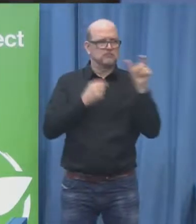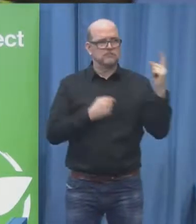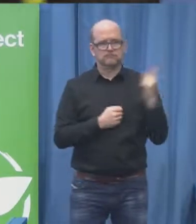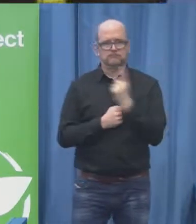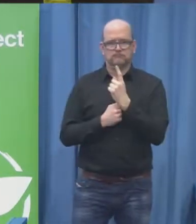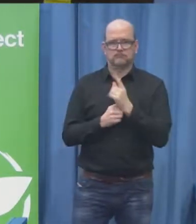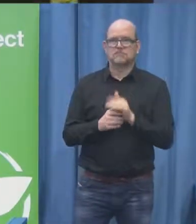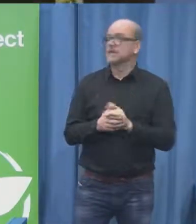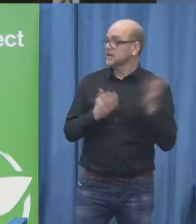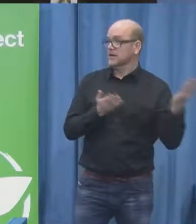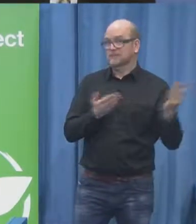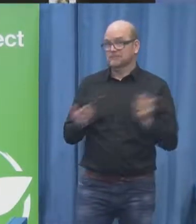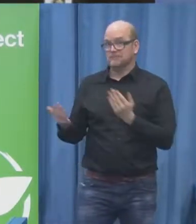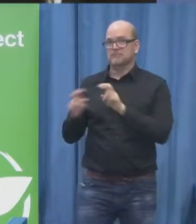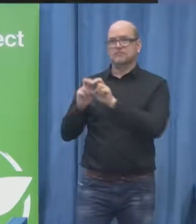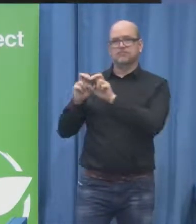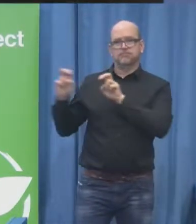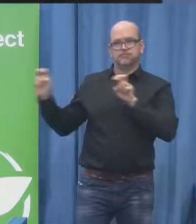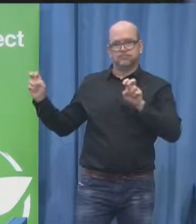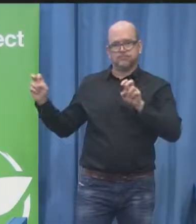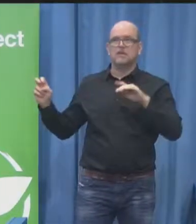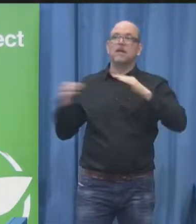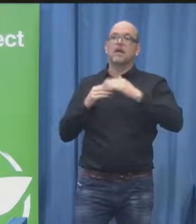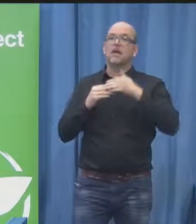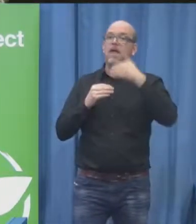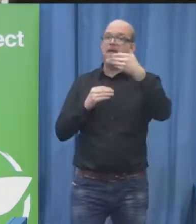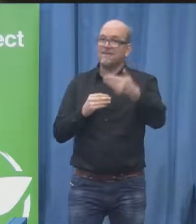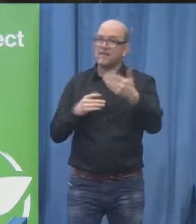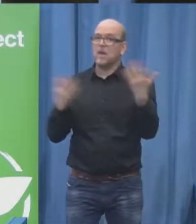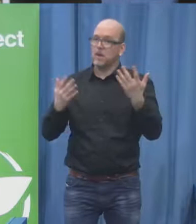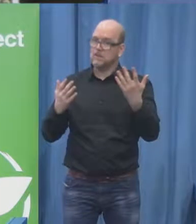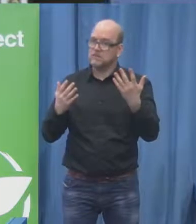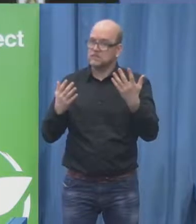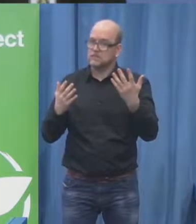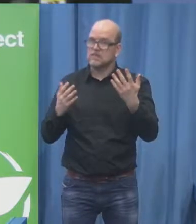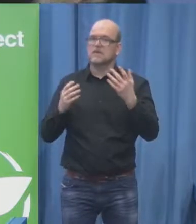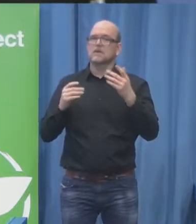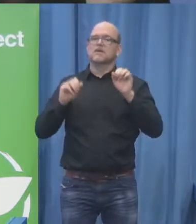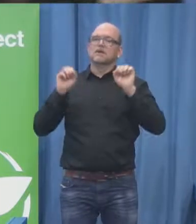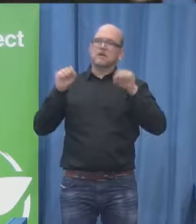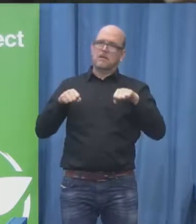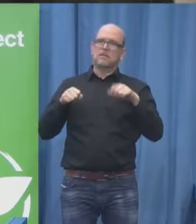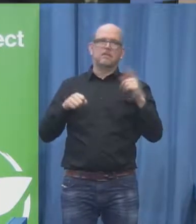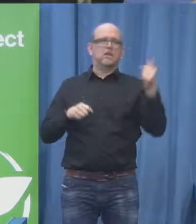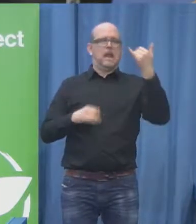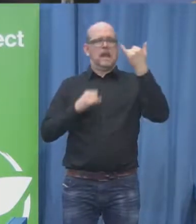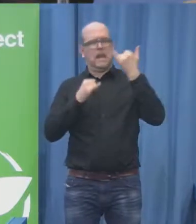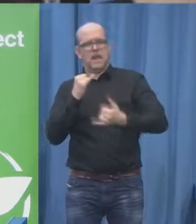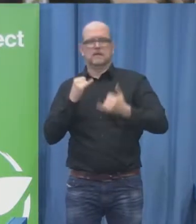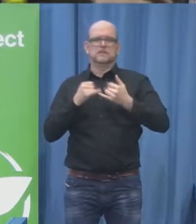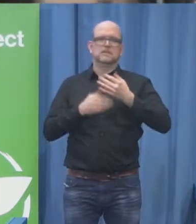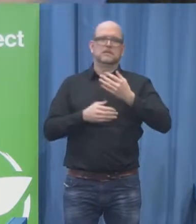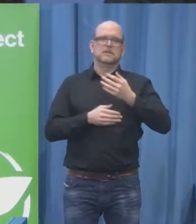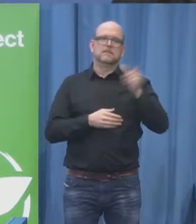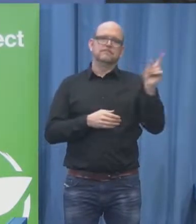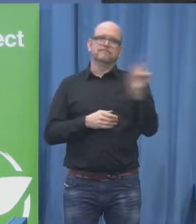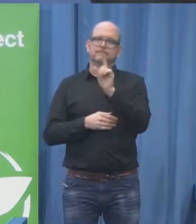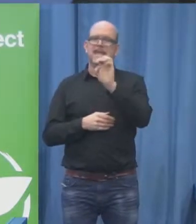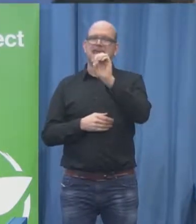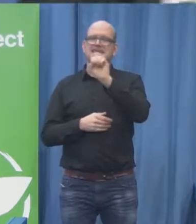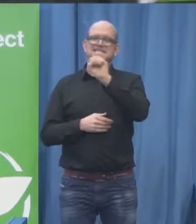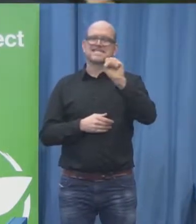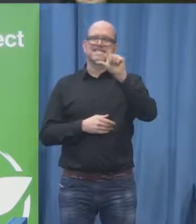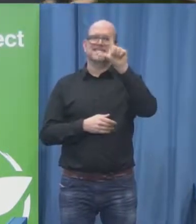are you? Oh, here you are, great. We should know each other very well. We could do a duet at this point. So we're looking for Martin